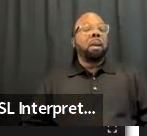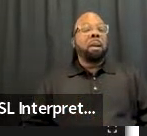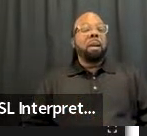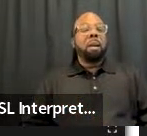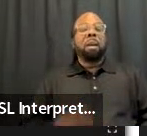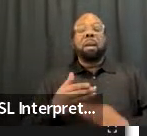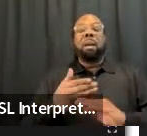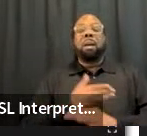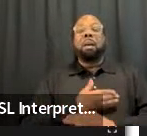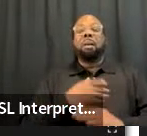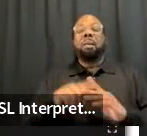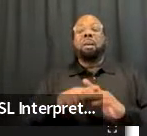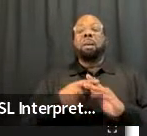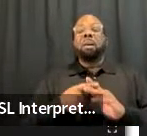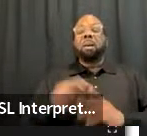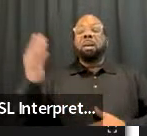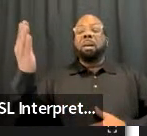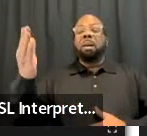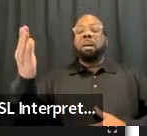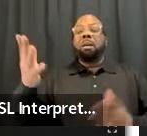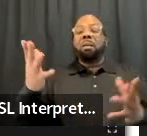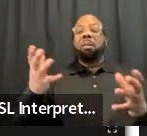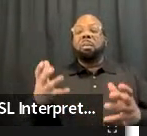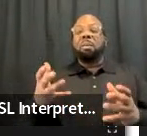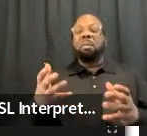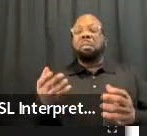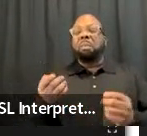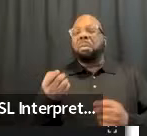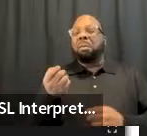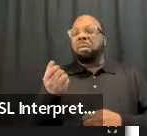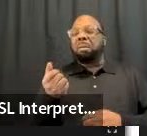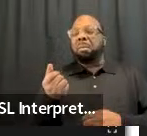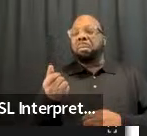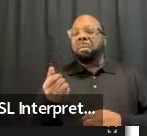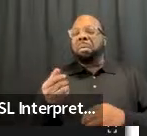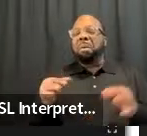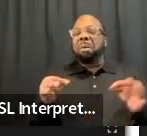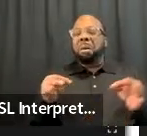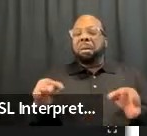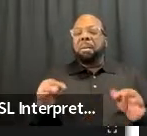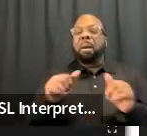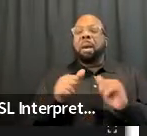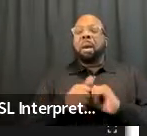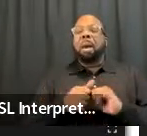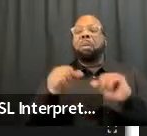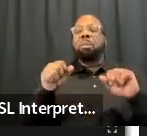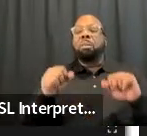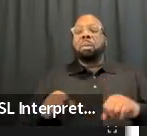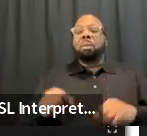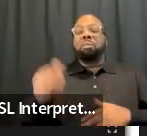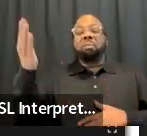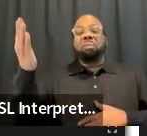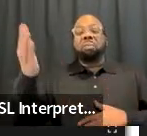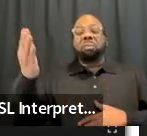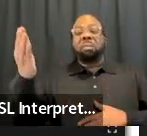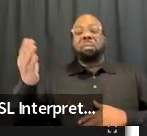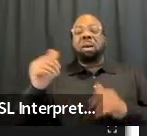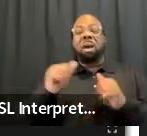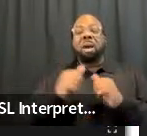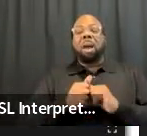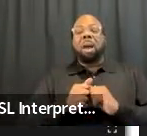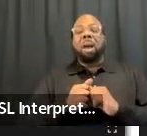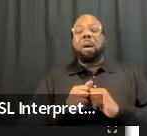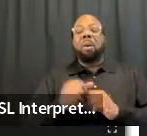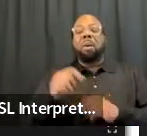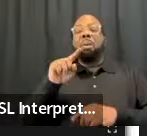Before we dive into the presentation, we just want to do a little bit of housekeeping to let you know how you can speak and how you can ask your questions